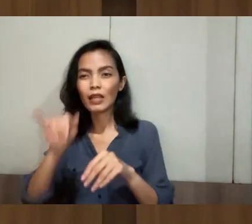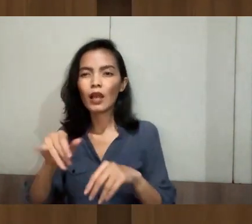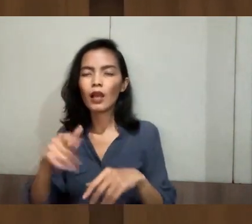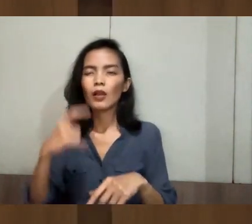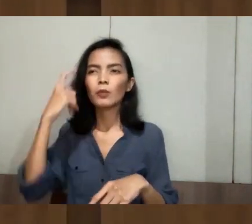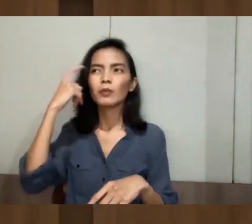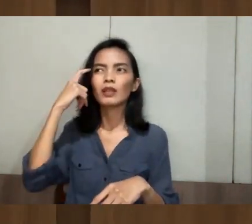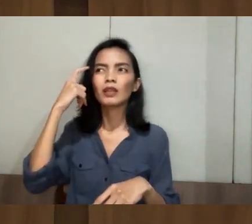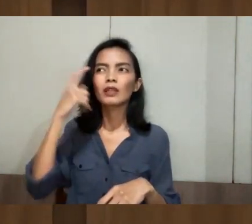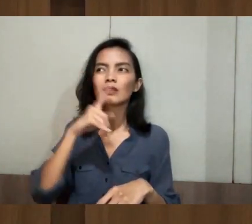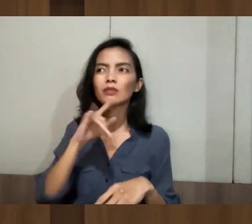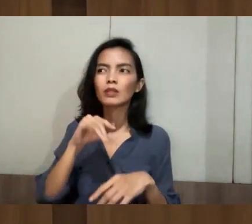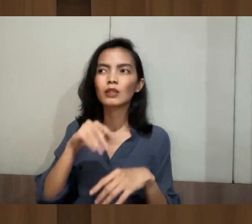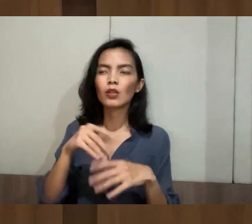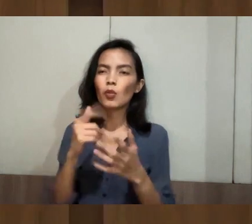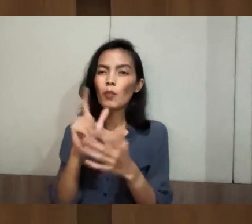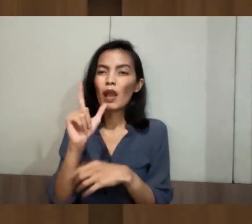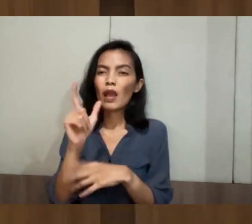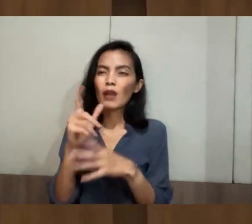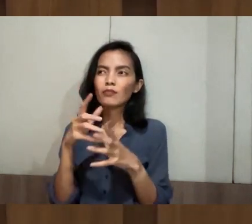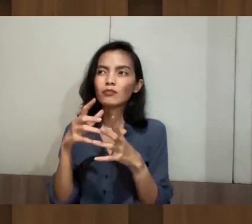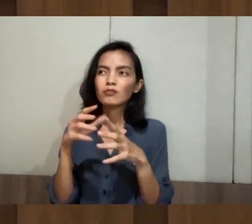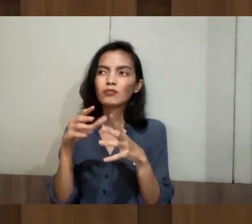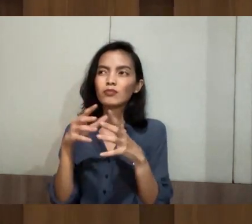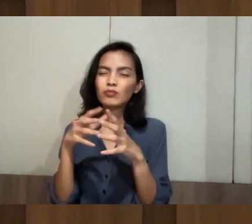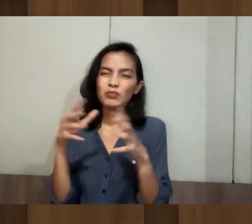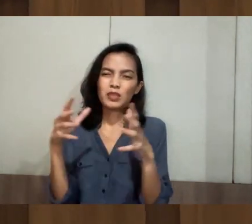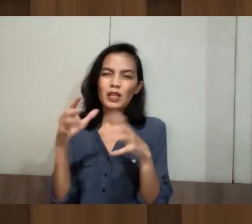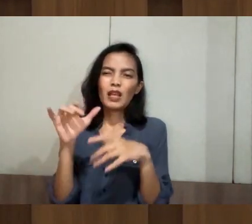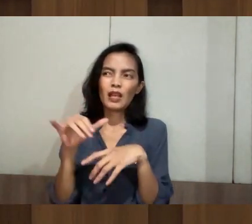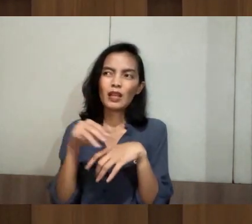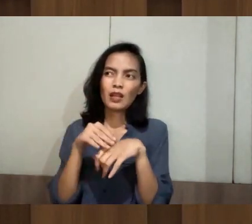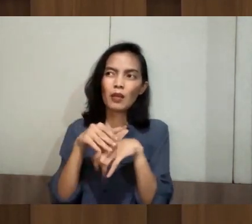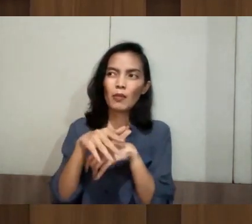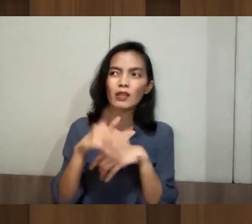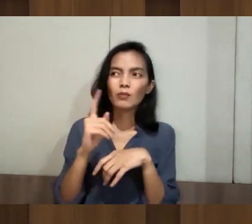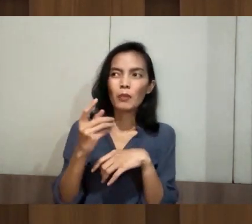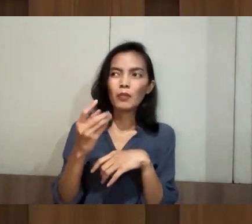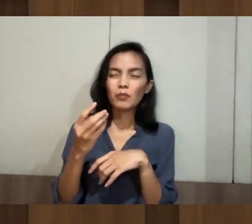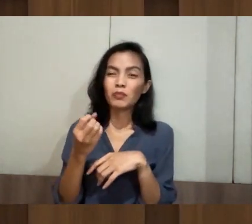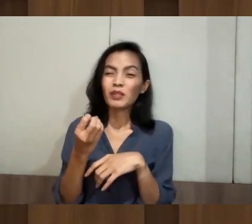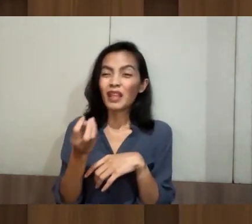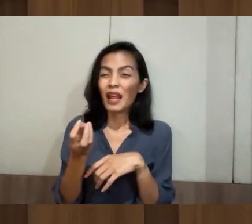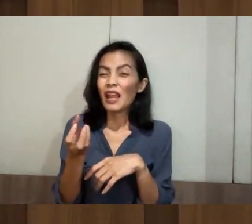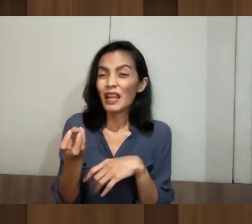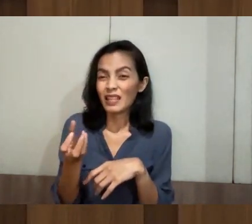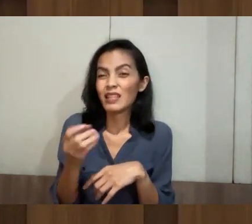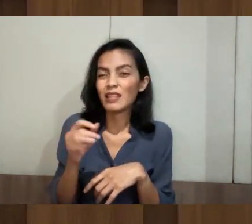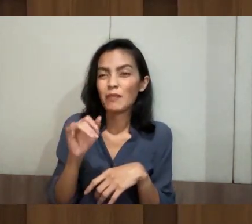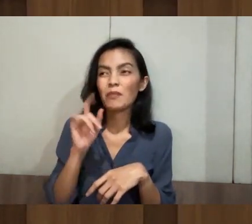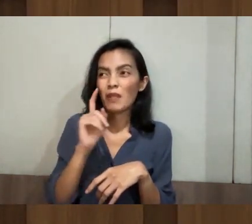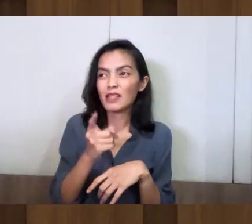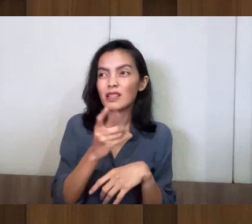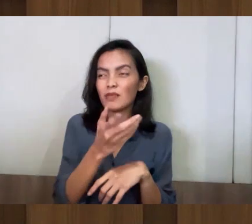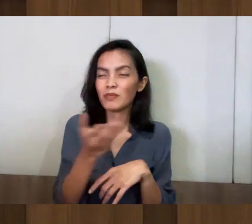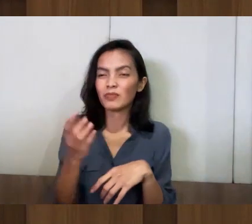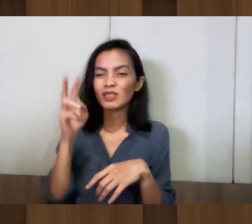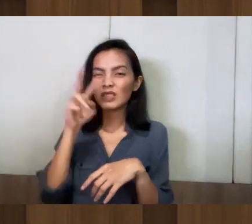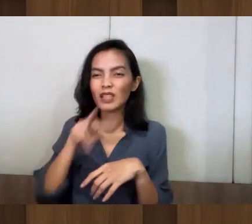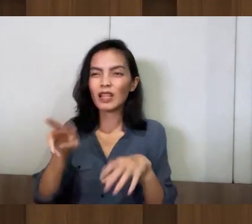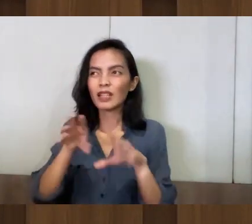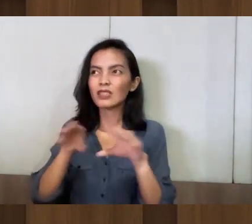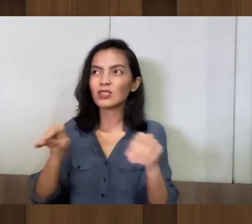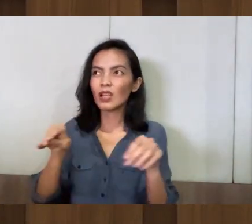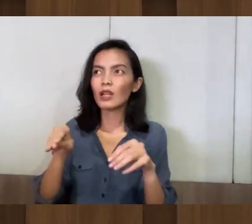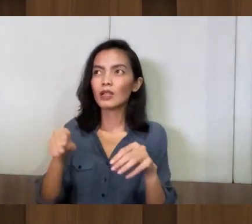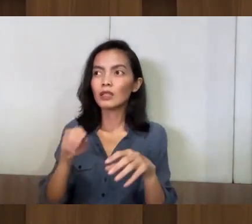job here. So I think we would say that it is a pretty huge deal, since it will determine a couple